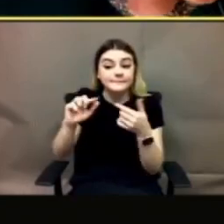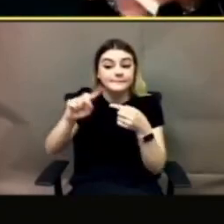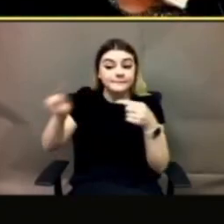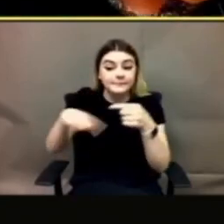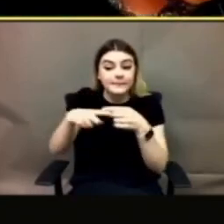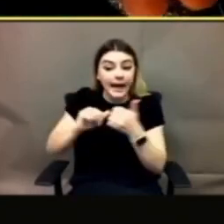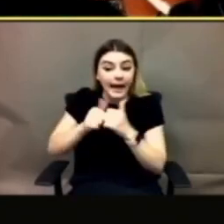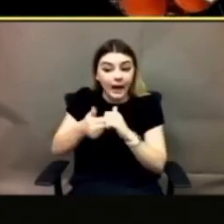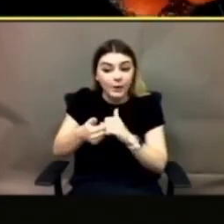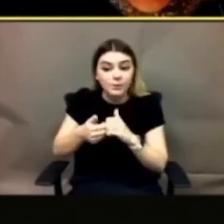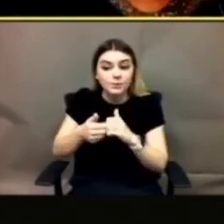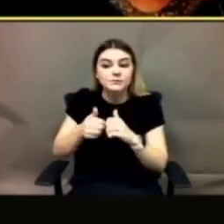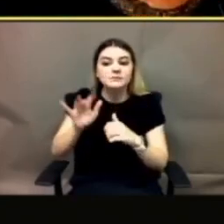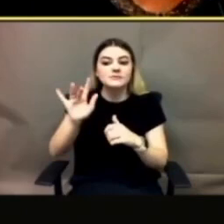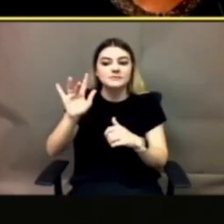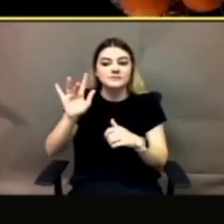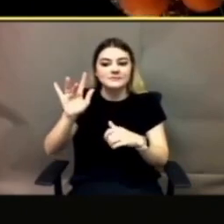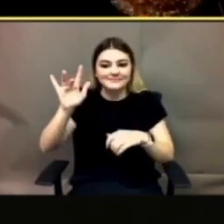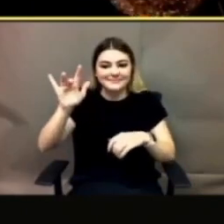here.